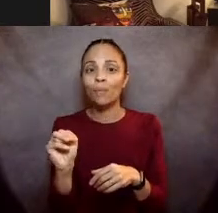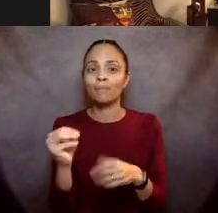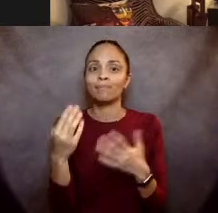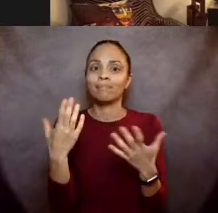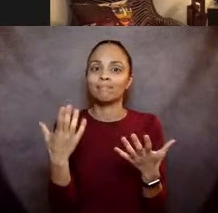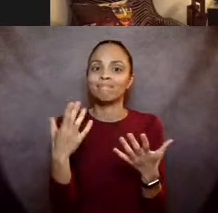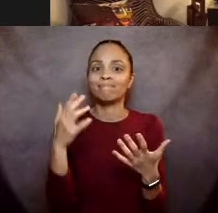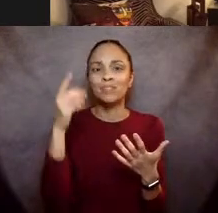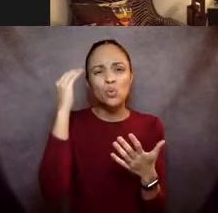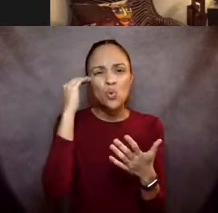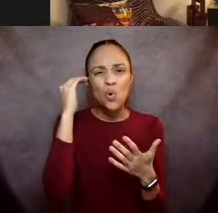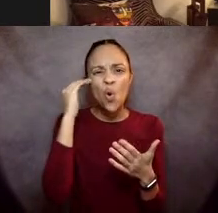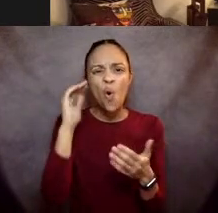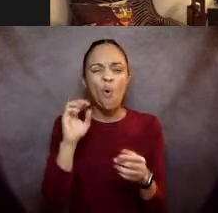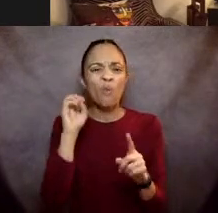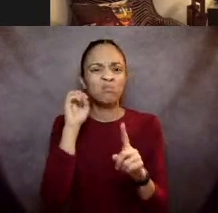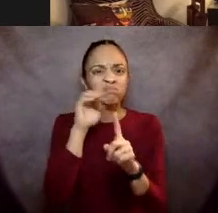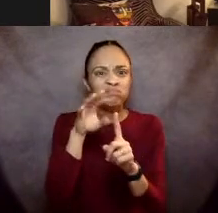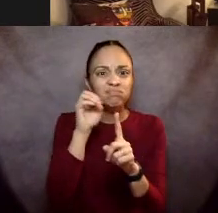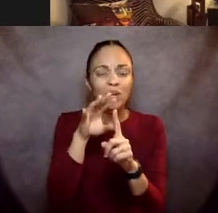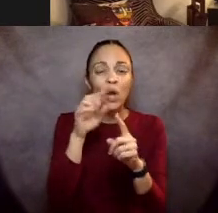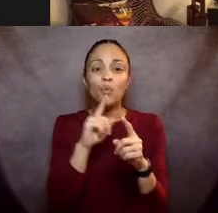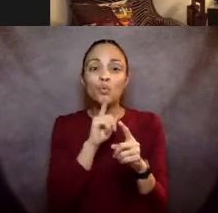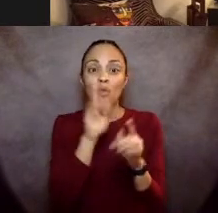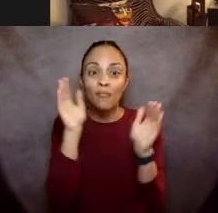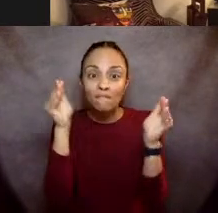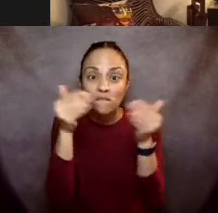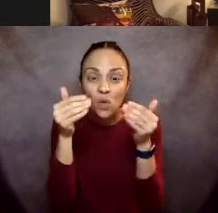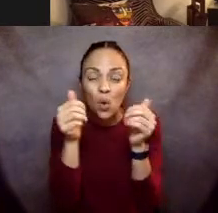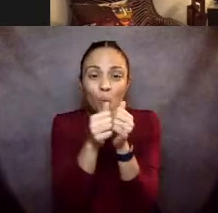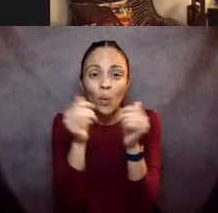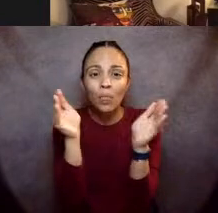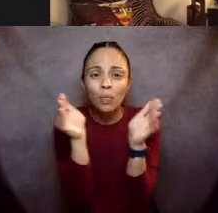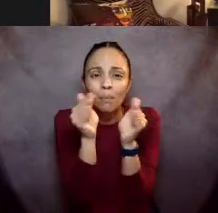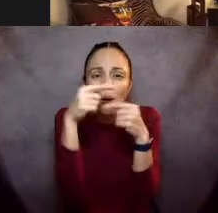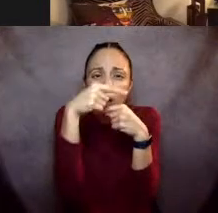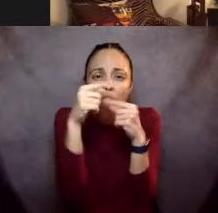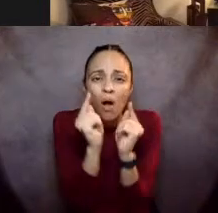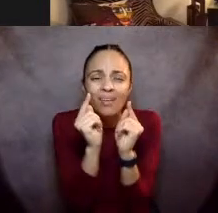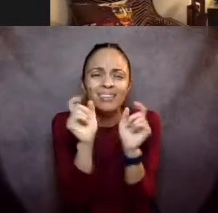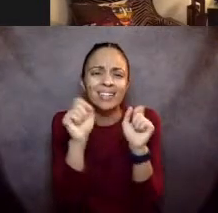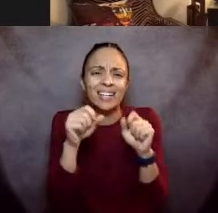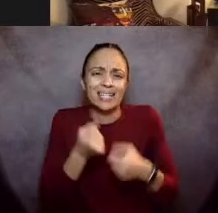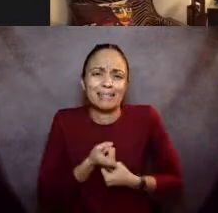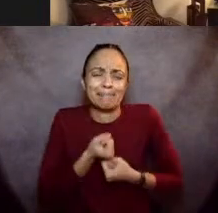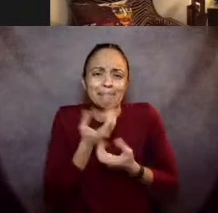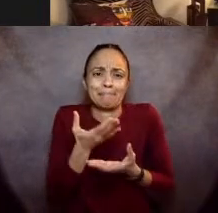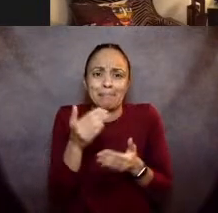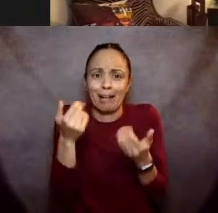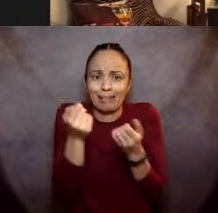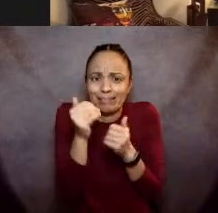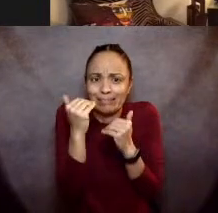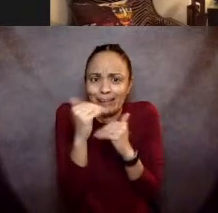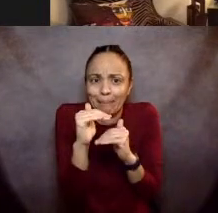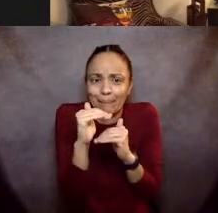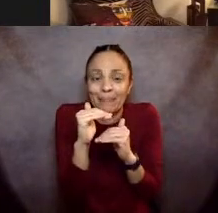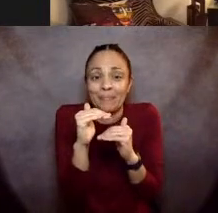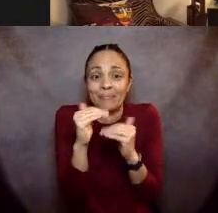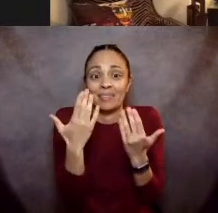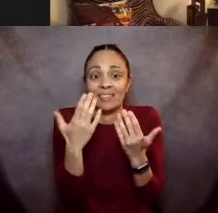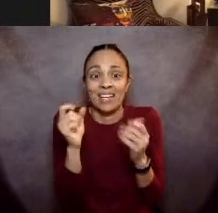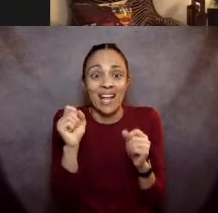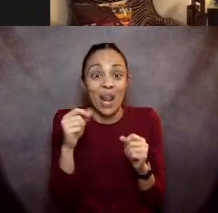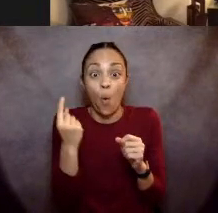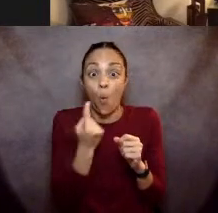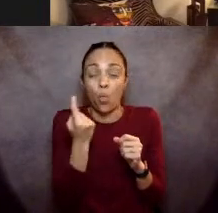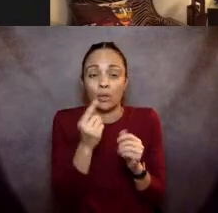a screen tile, and we can only express so much laterally and front and back. Yeah.